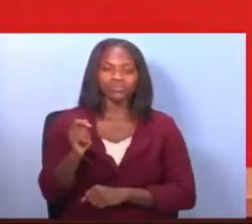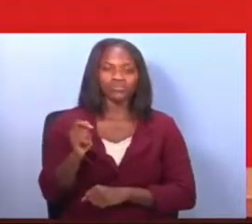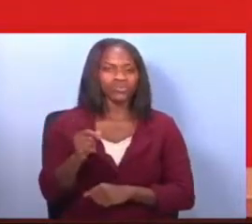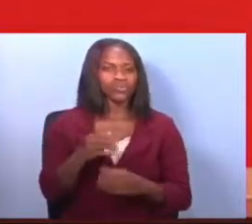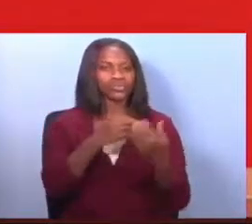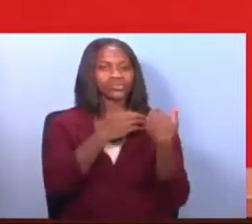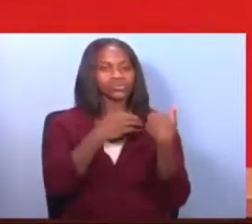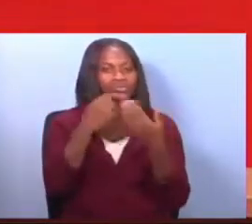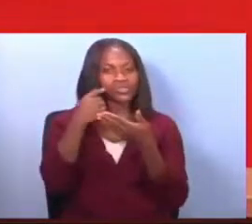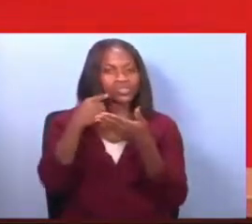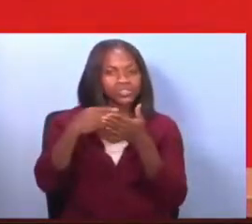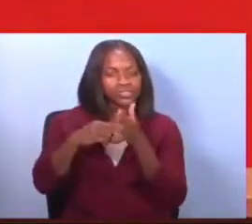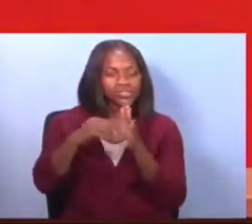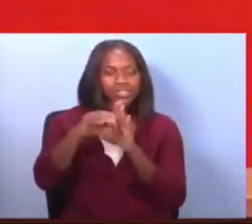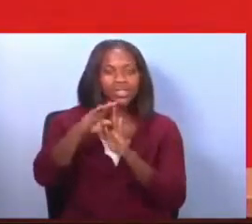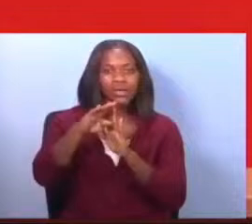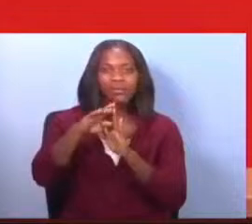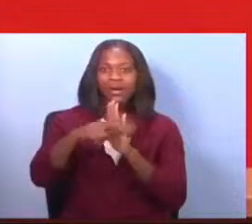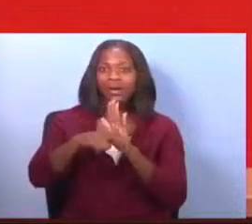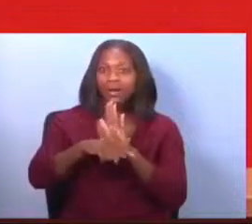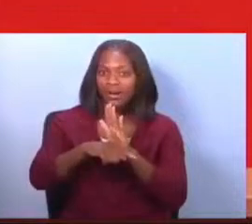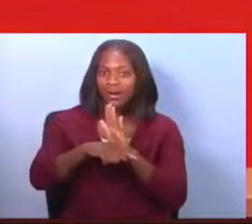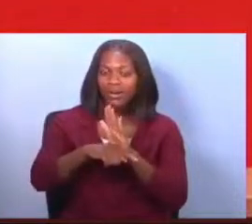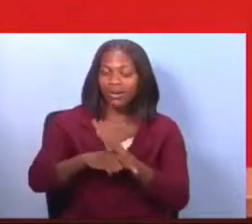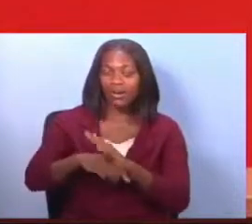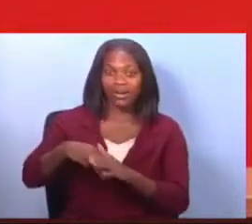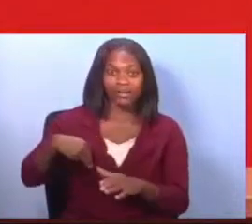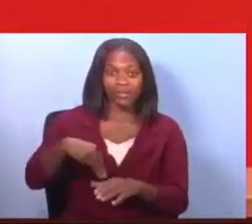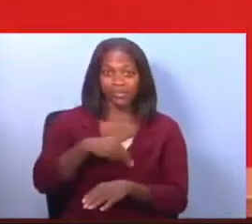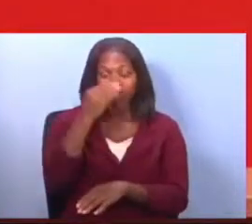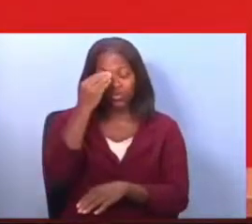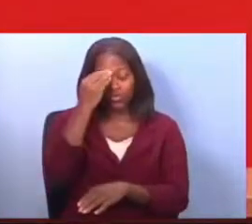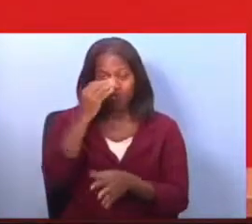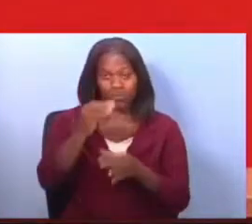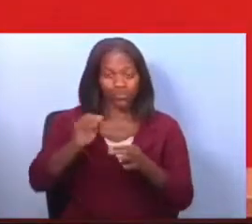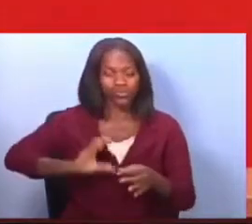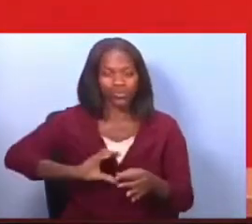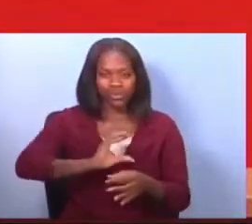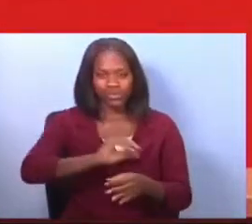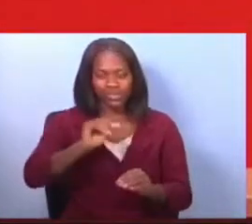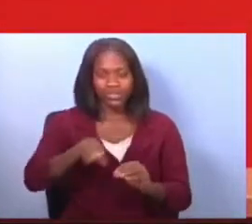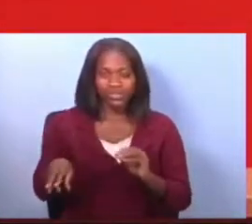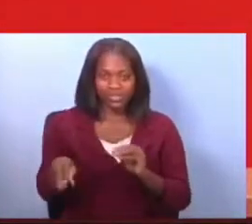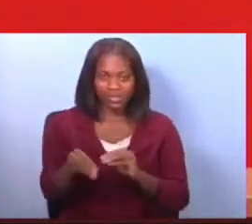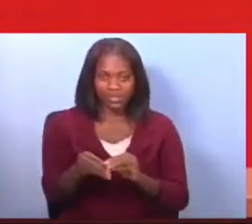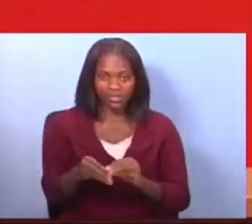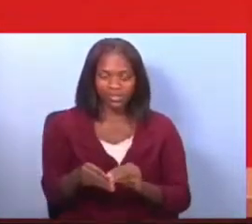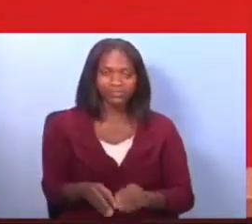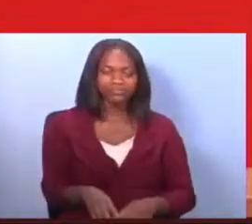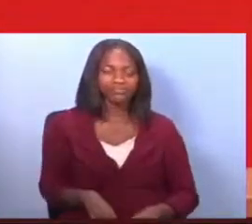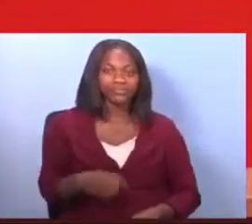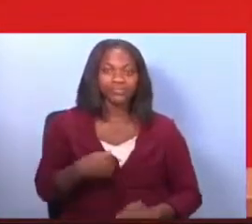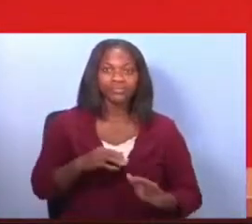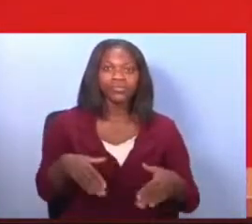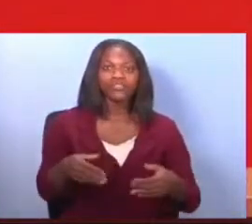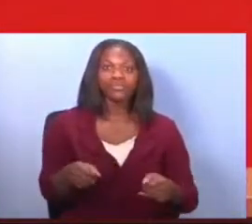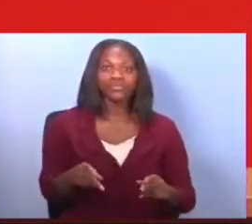belong. But let me give the floor to Honourable Mahama Ayarga.